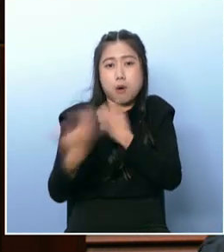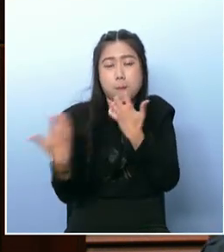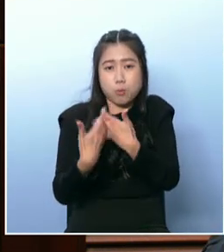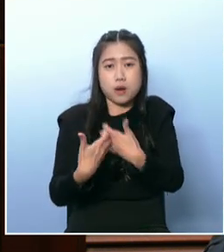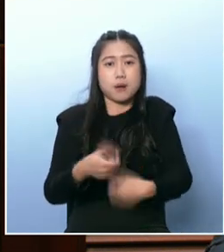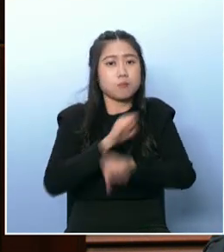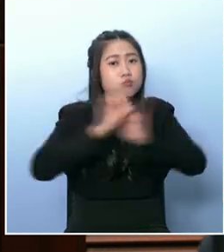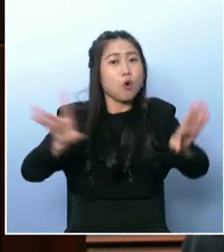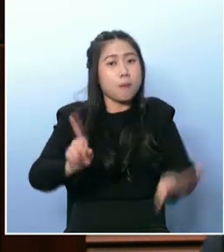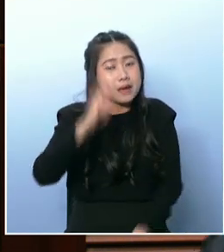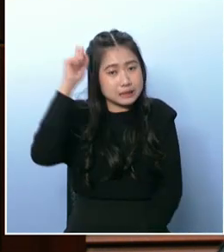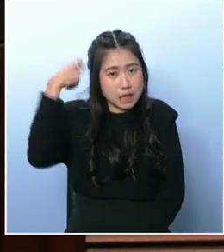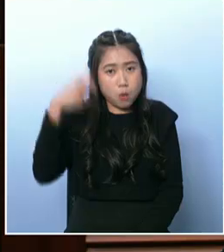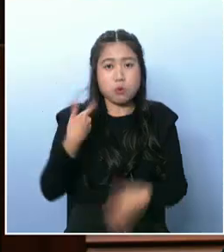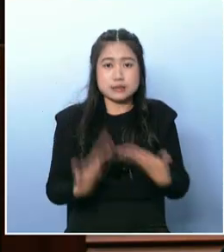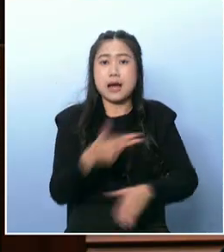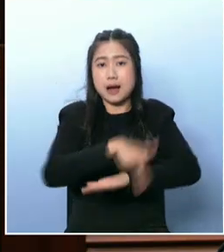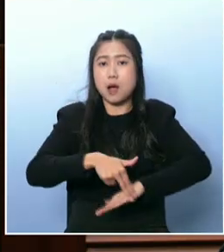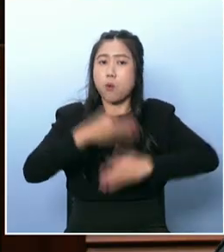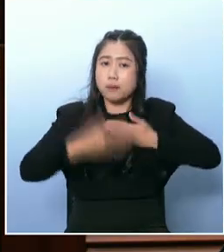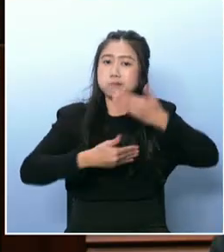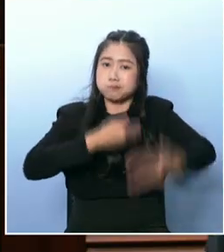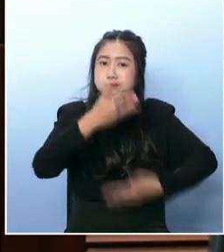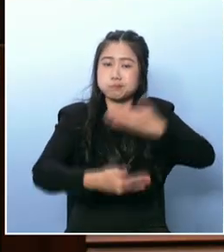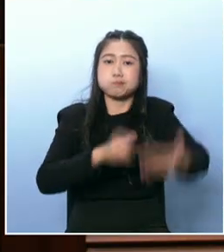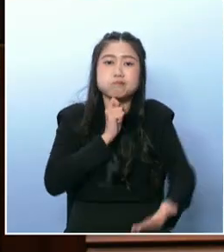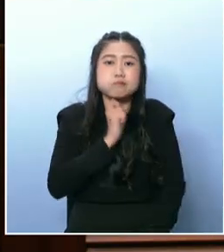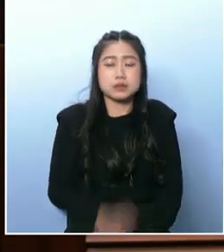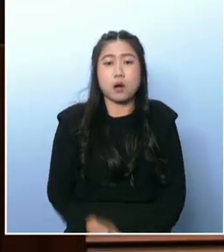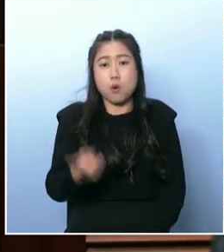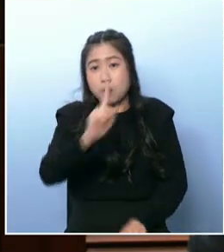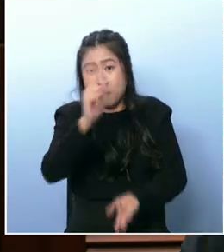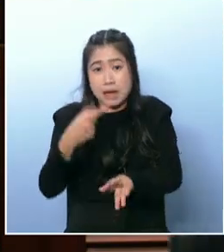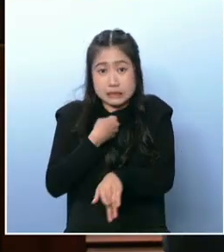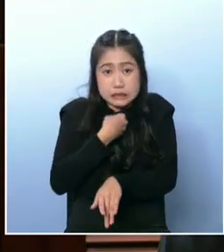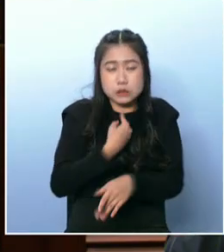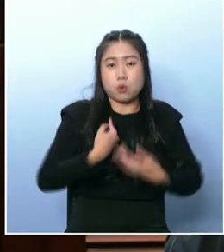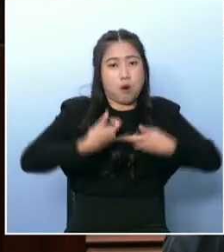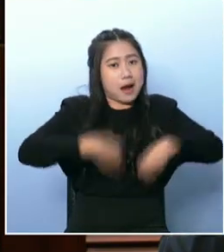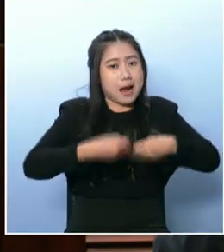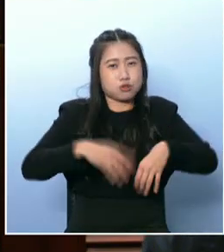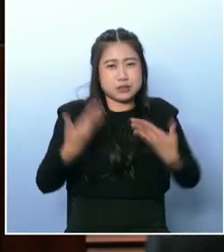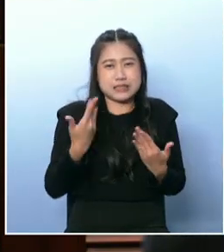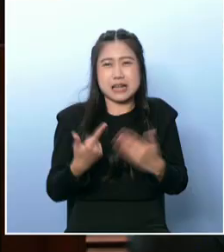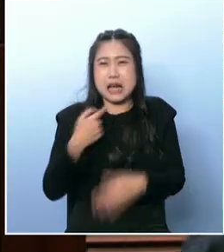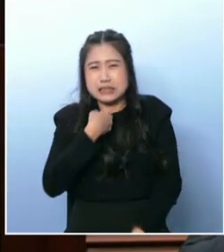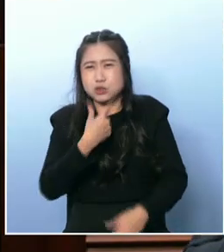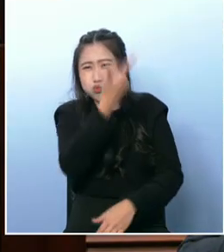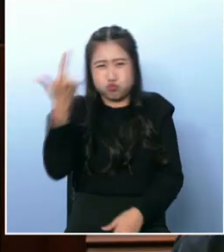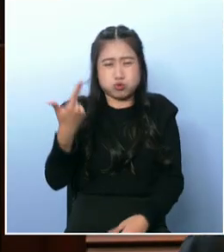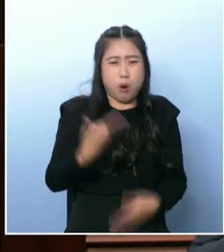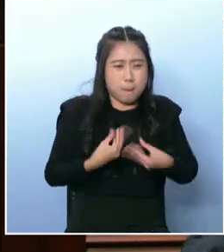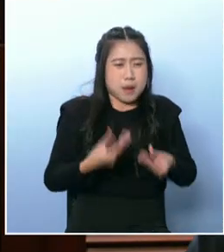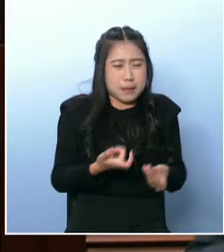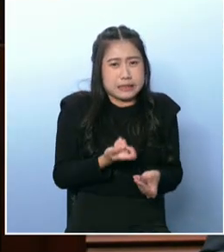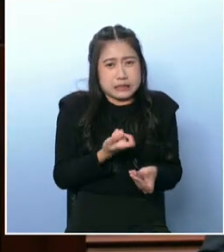use of resources from outside the government for such purpose? If you have a plan to meet the demand, then that will be